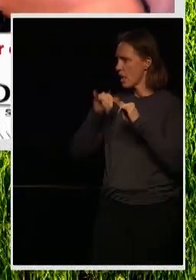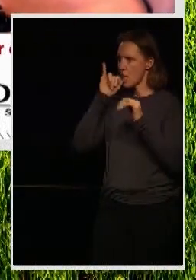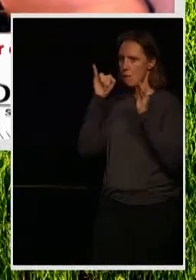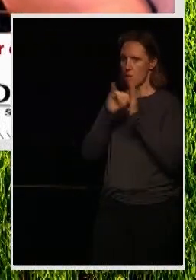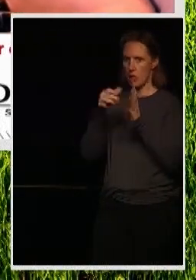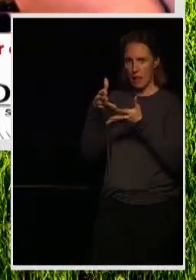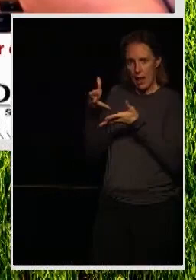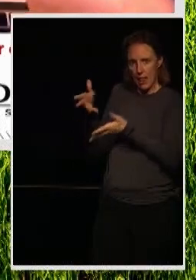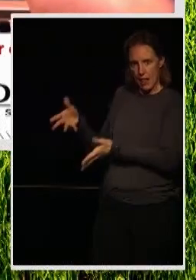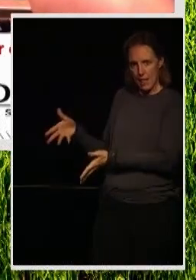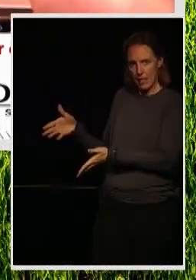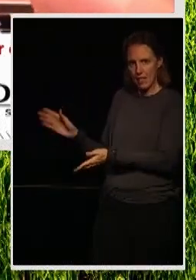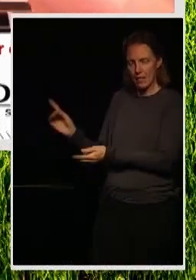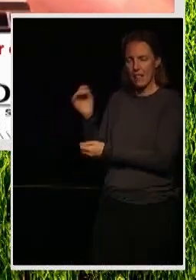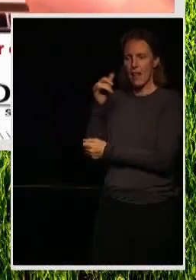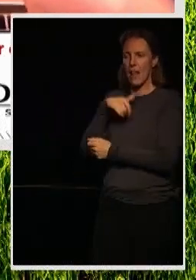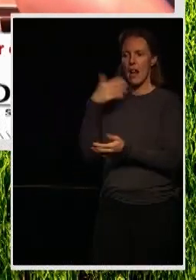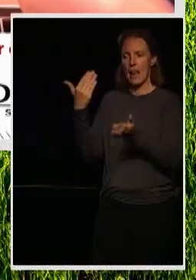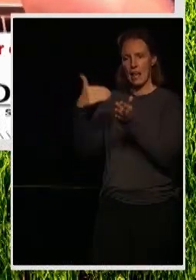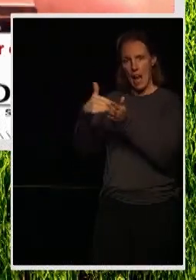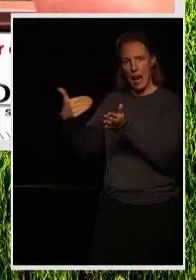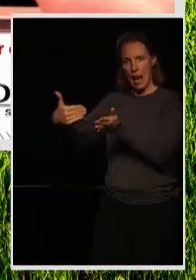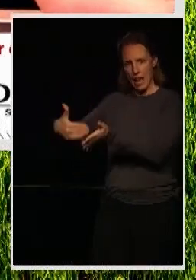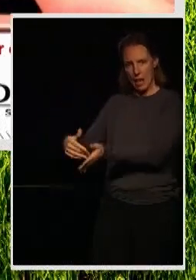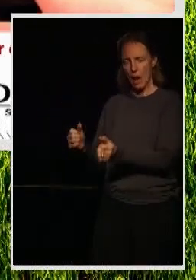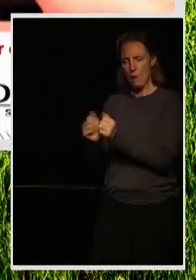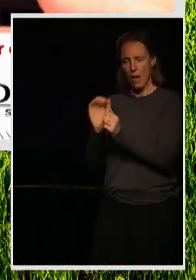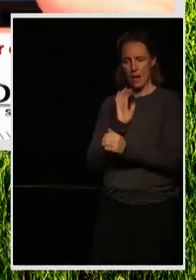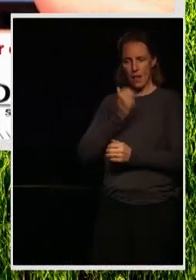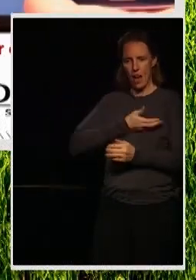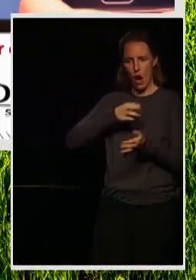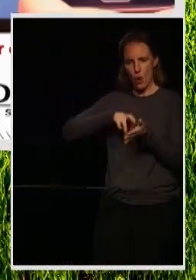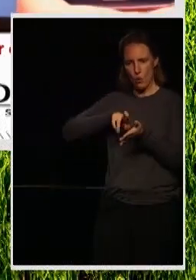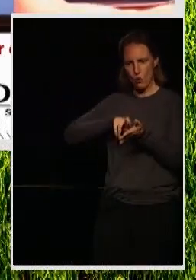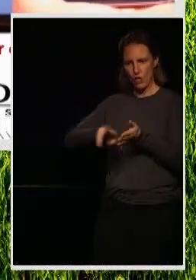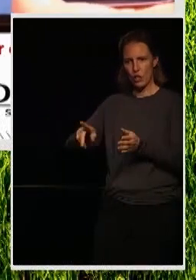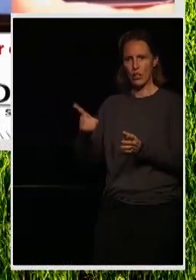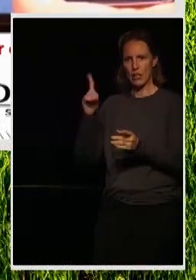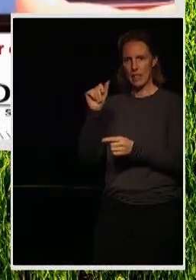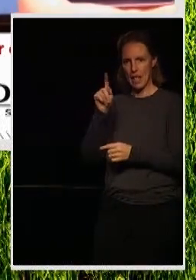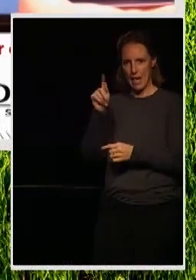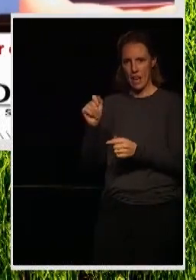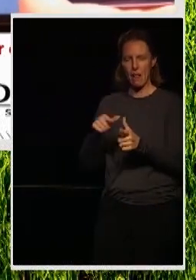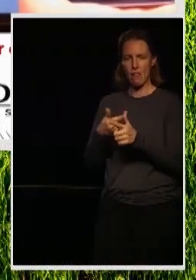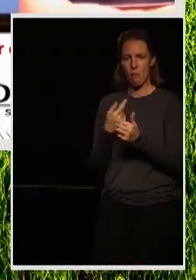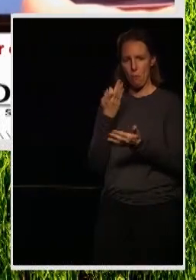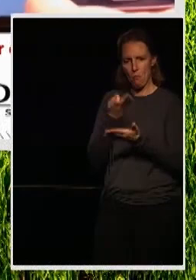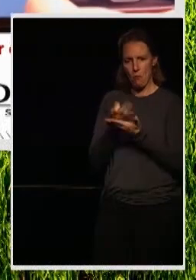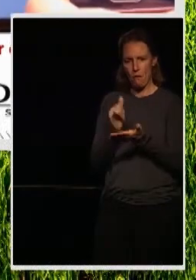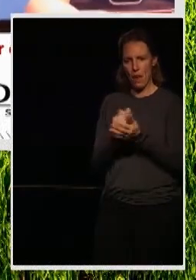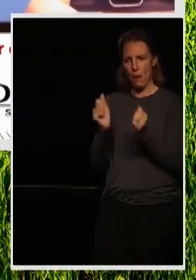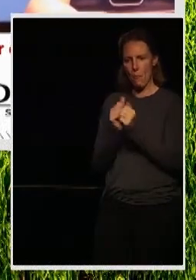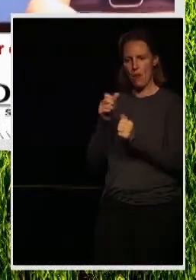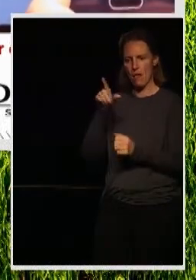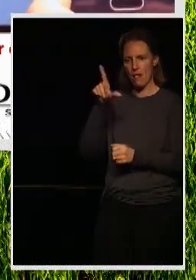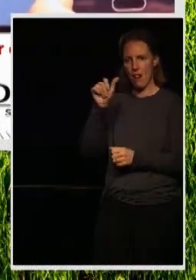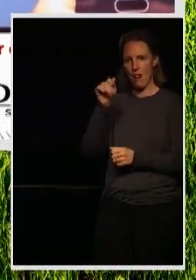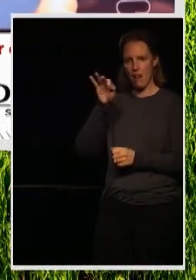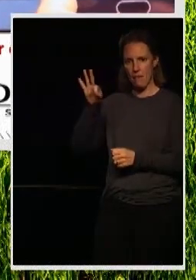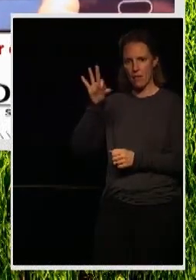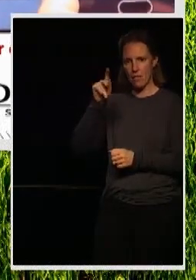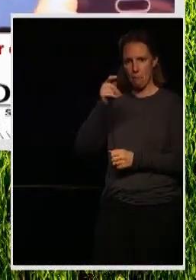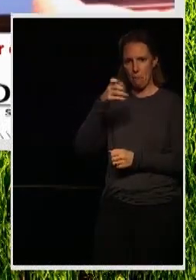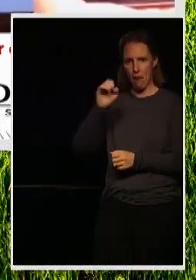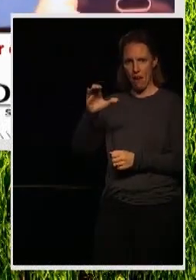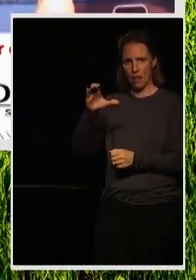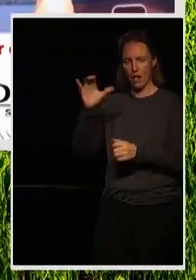resolution. Again and again, with our research data from Purdue University, we proved that with LeafSpec, we can